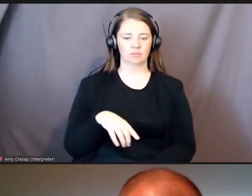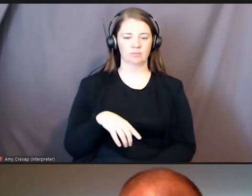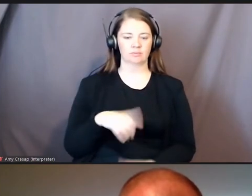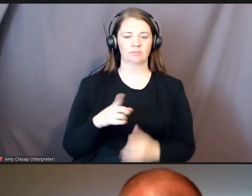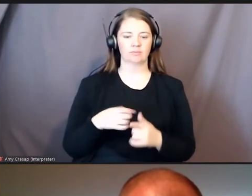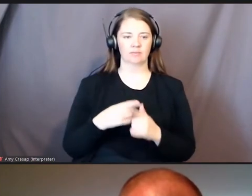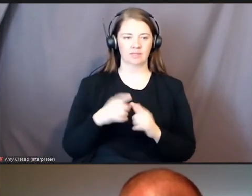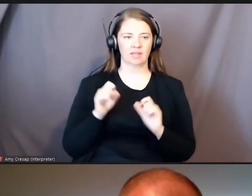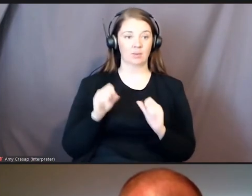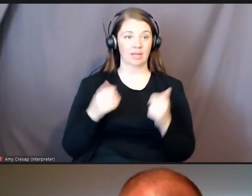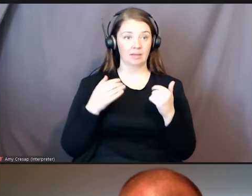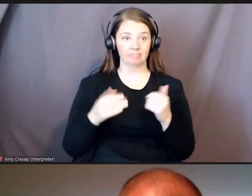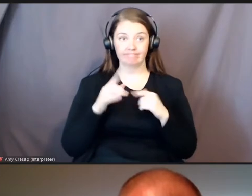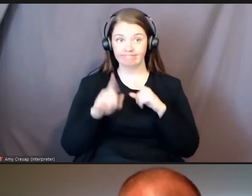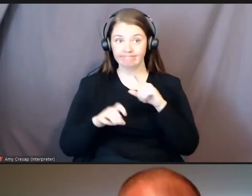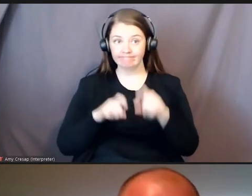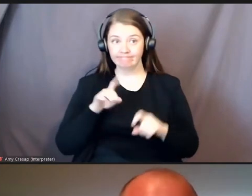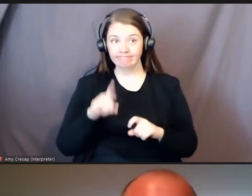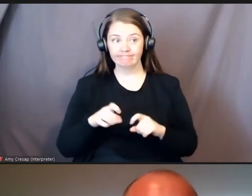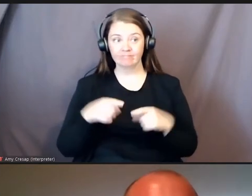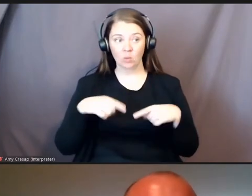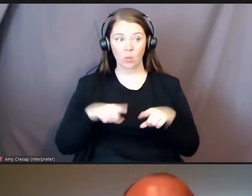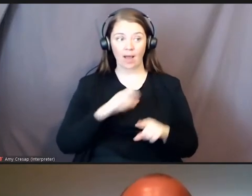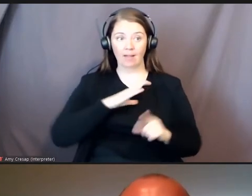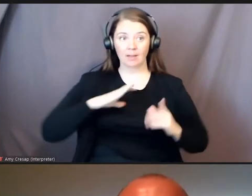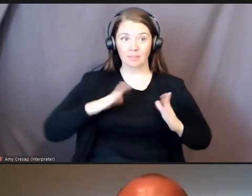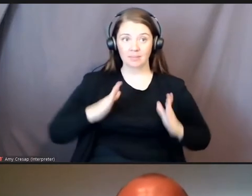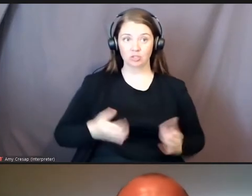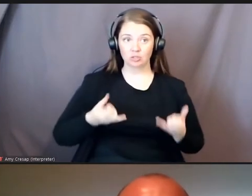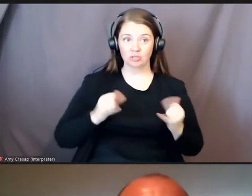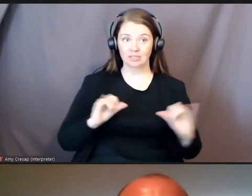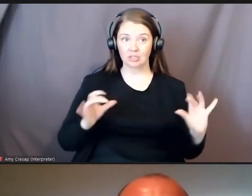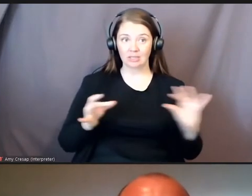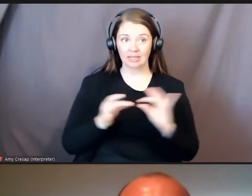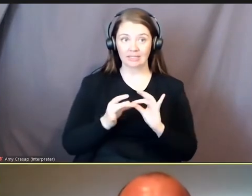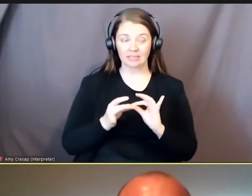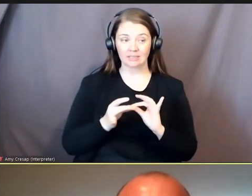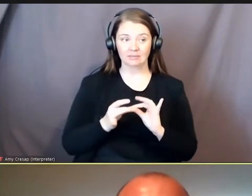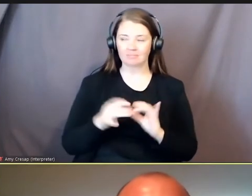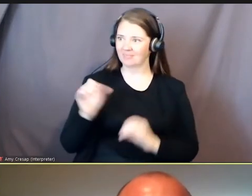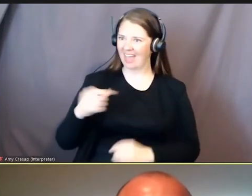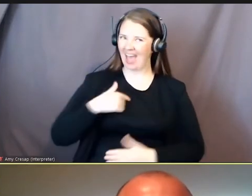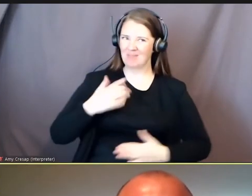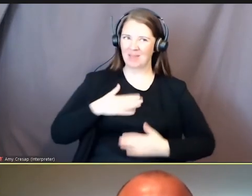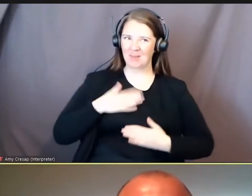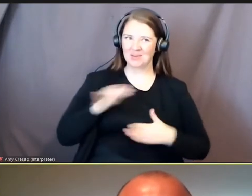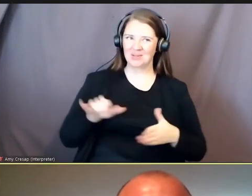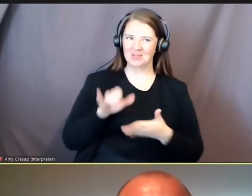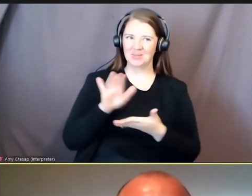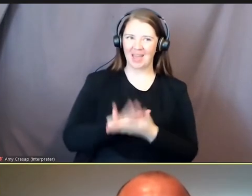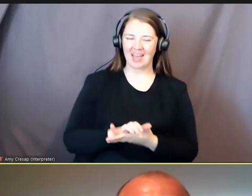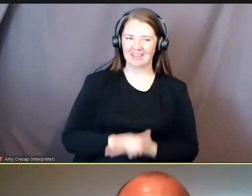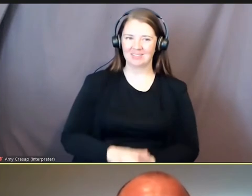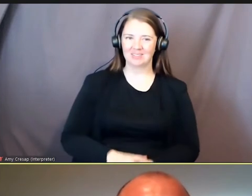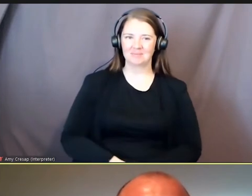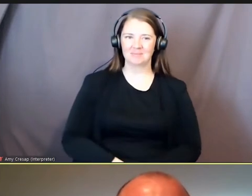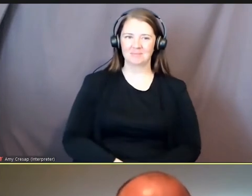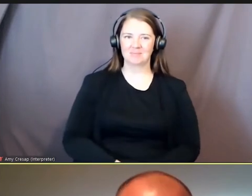get a question or two in while we still have the commissioner here online. Yeah, happy to do it.